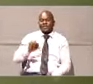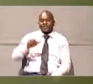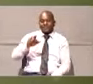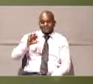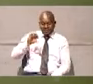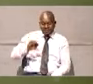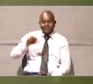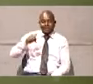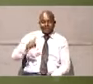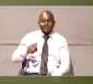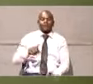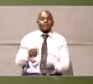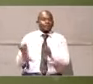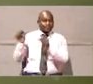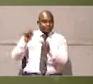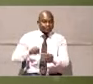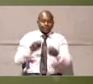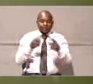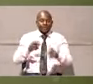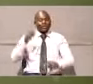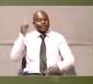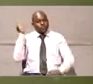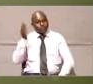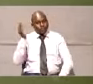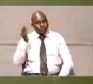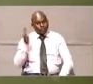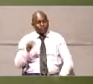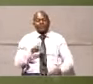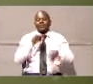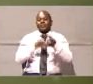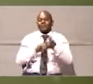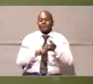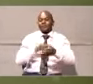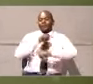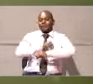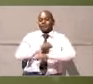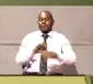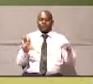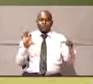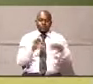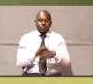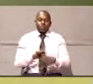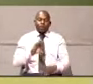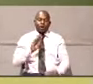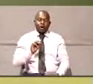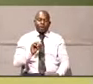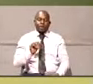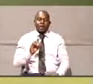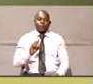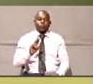confirmation, he started his ministry while in secondary school. He then joined Madudu Church Choir